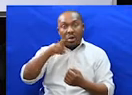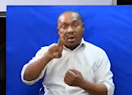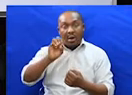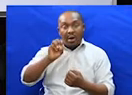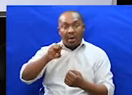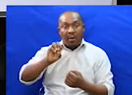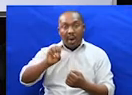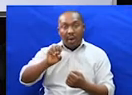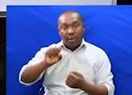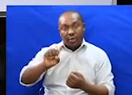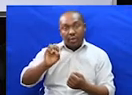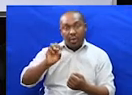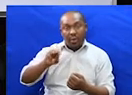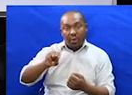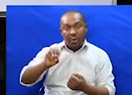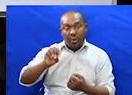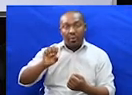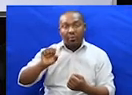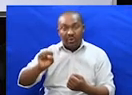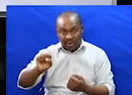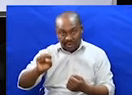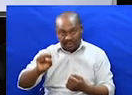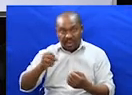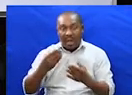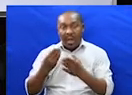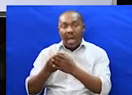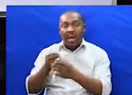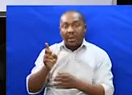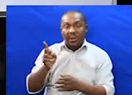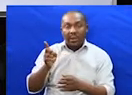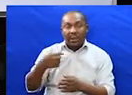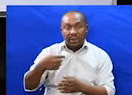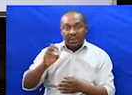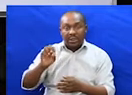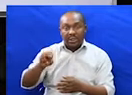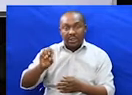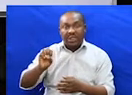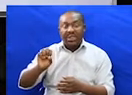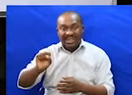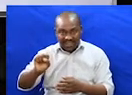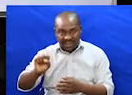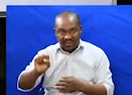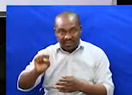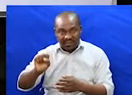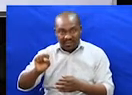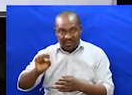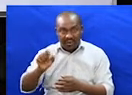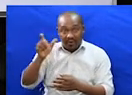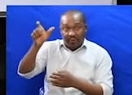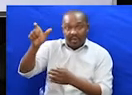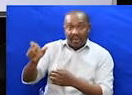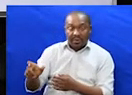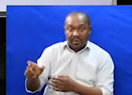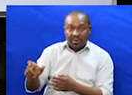little about chromosomes and genes.